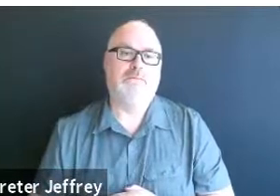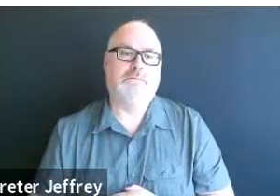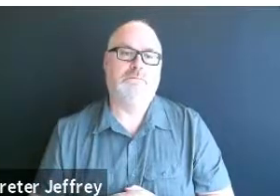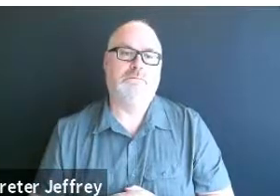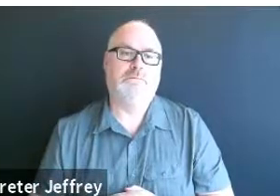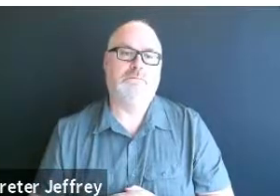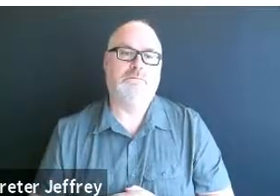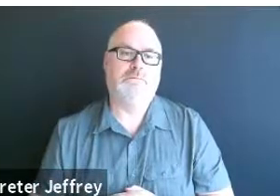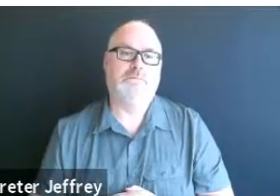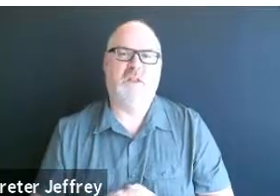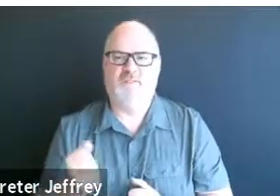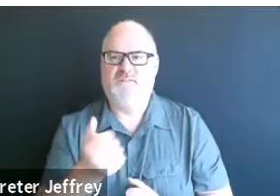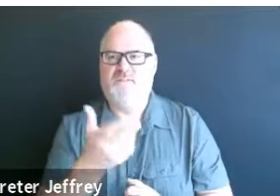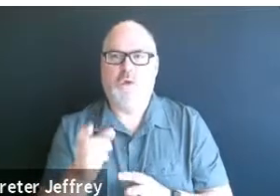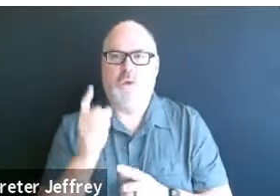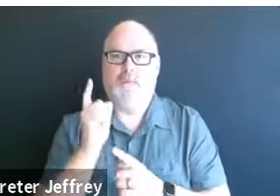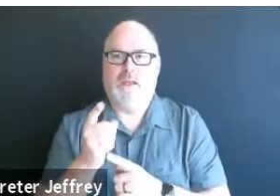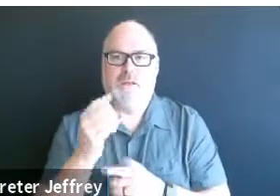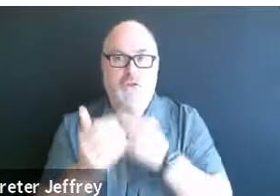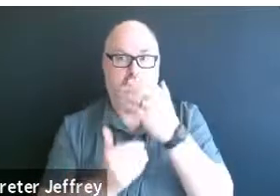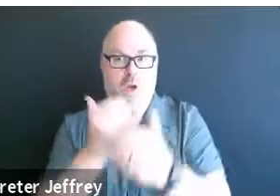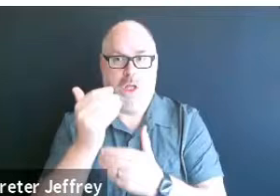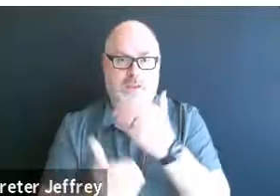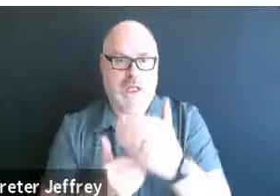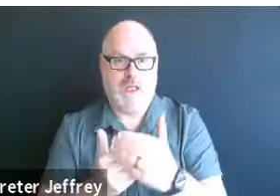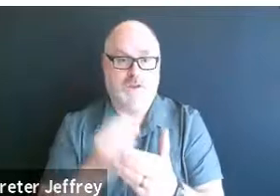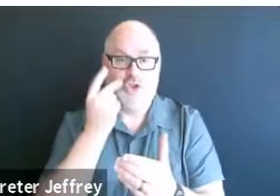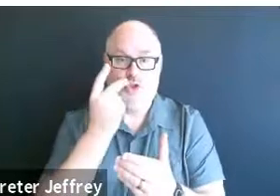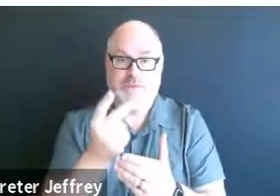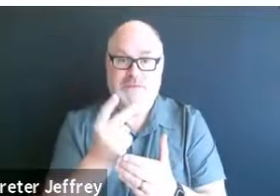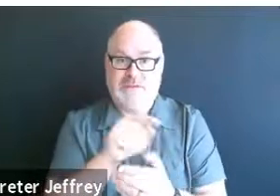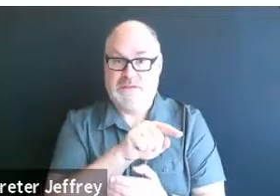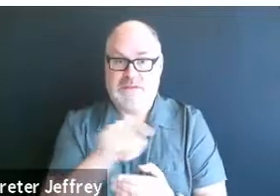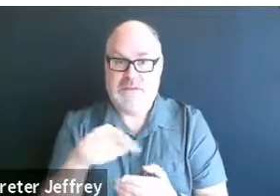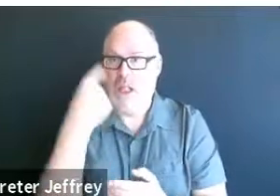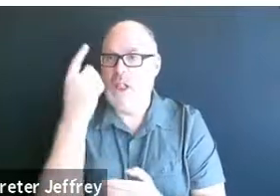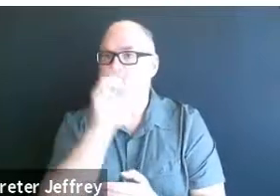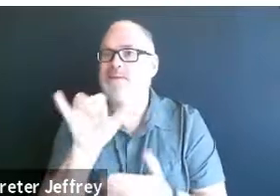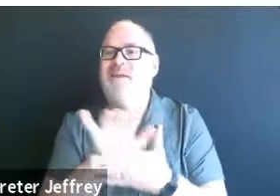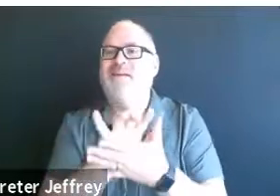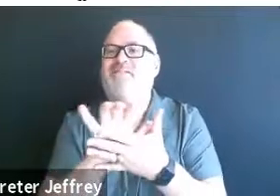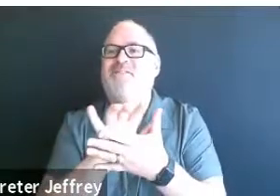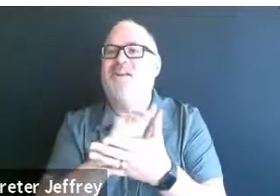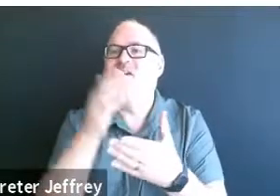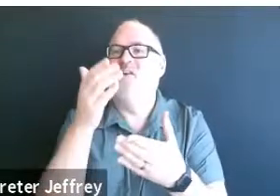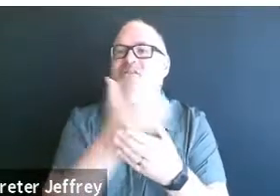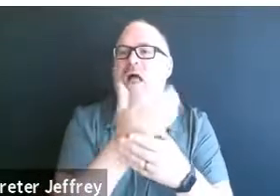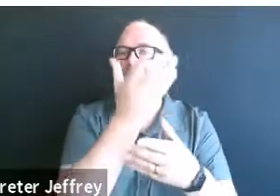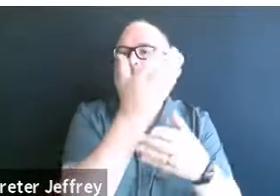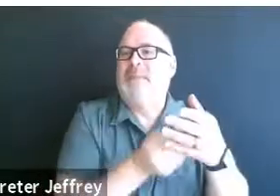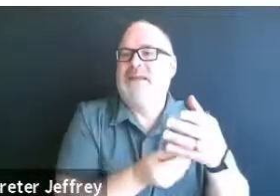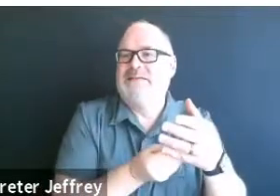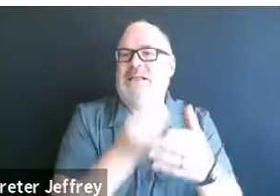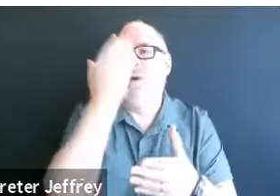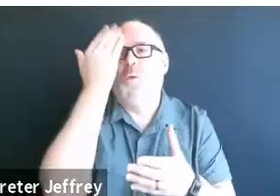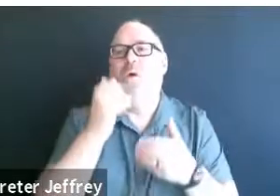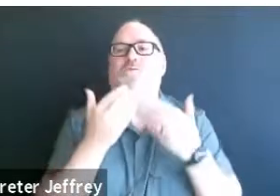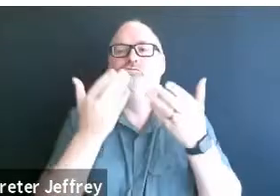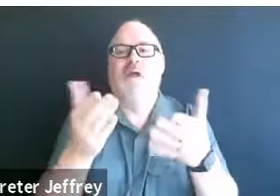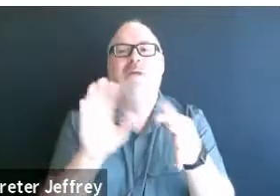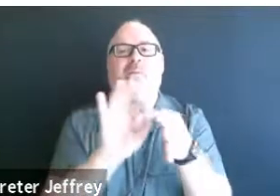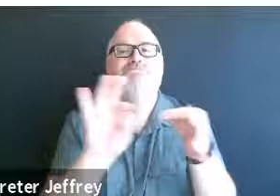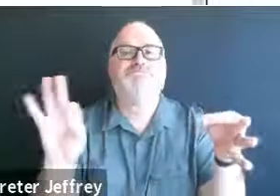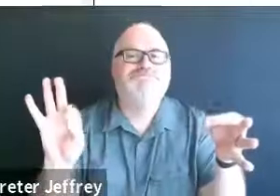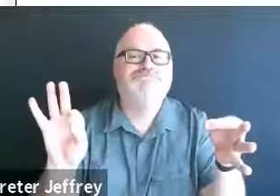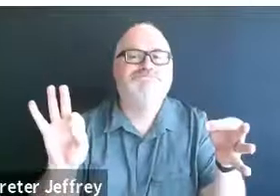So it does take a few minutes to process. So as you can see here, it does look like a video file is missing, which is why we recommend providing some